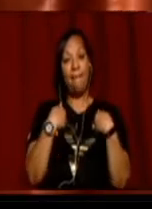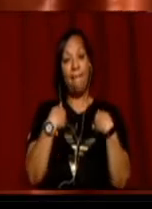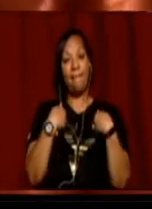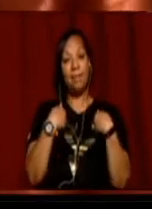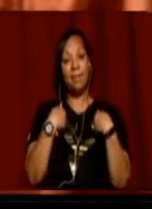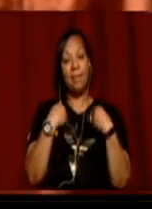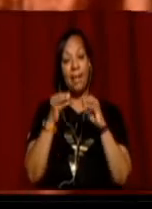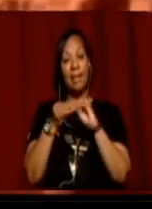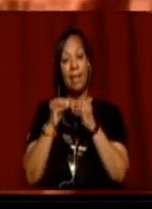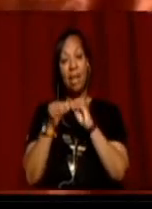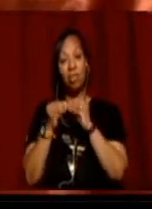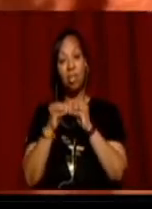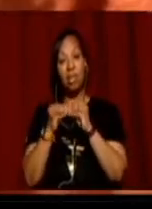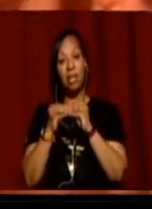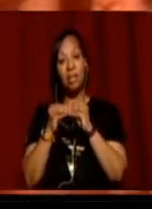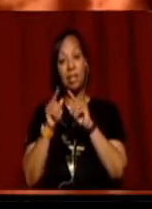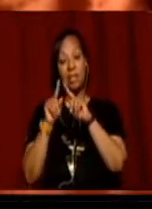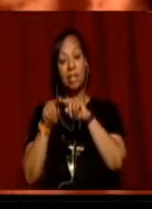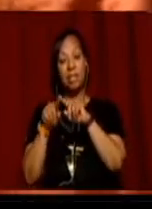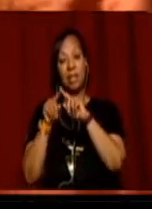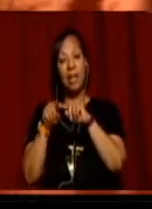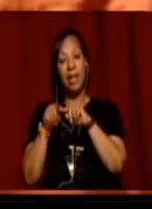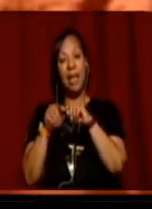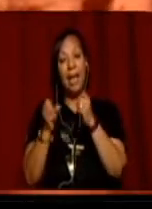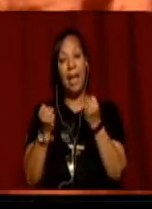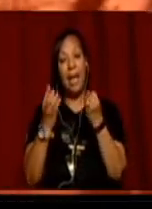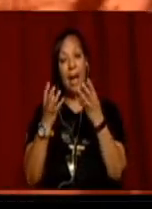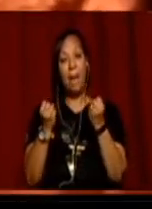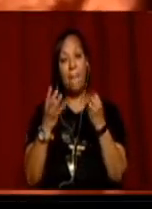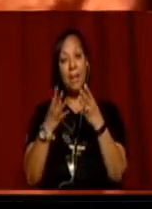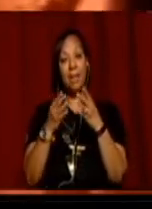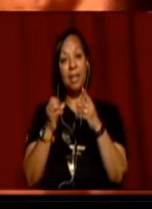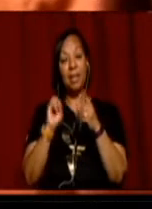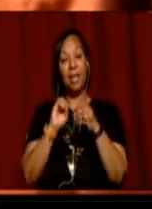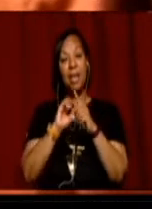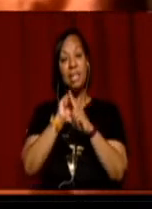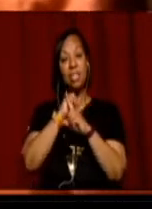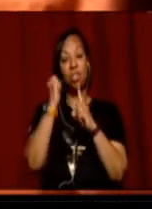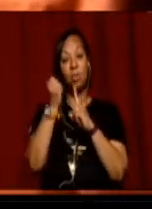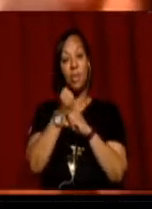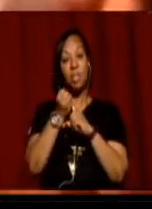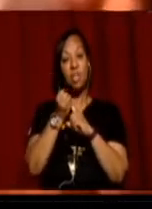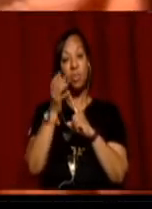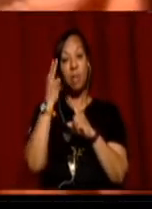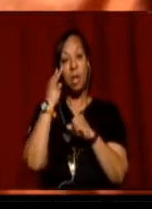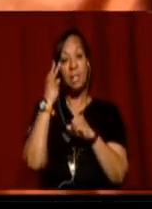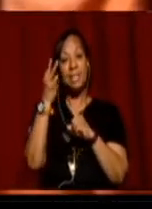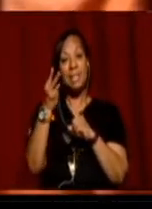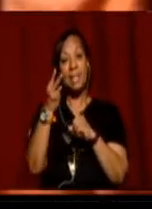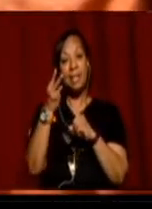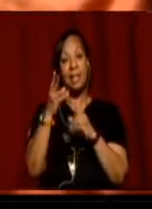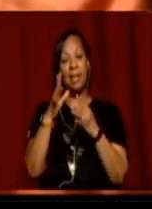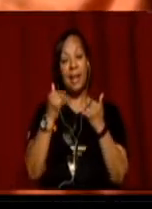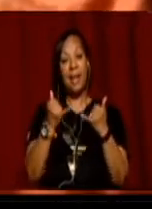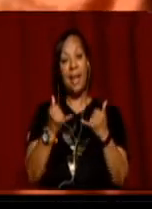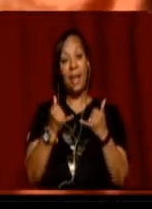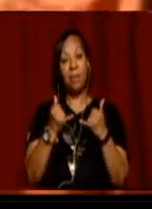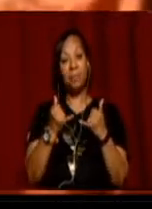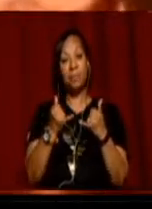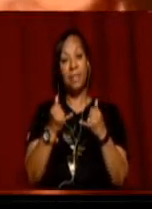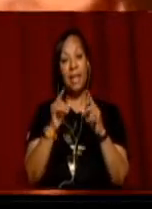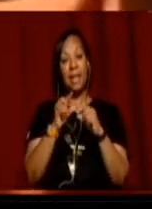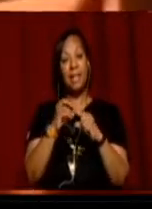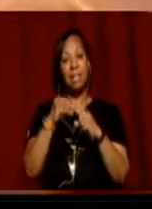downward calculated that based on seeing how many cases we were seeing on a daily basis, even at the height of this